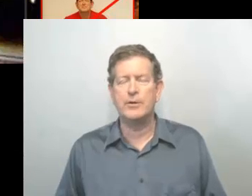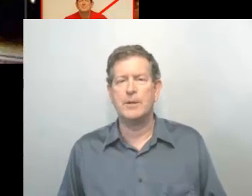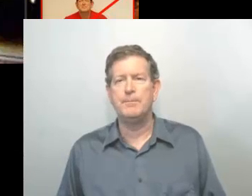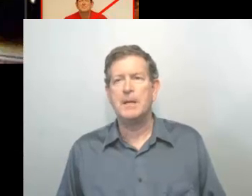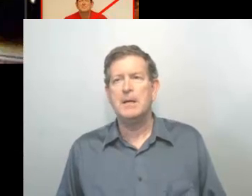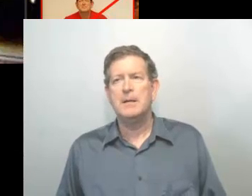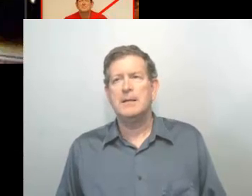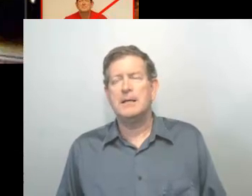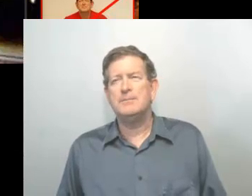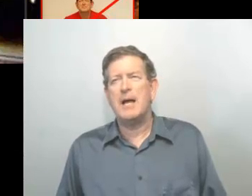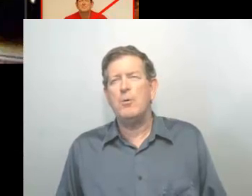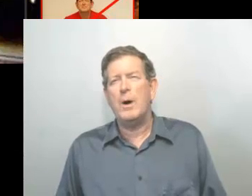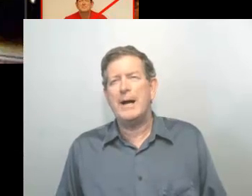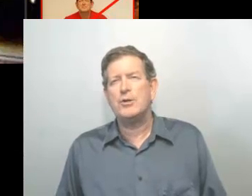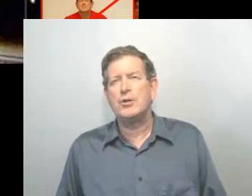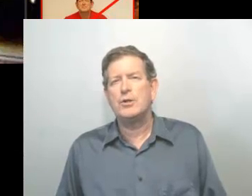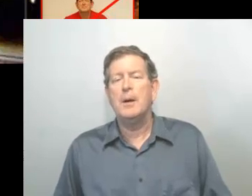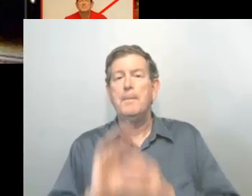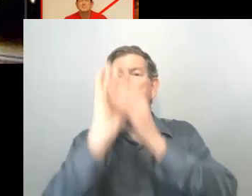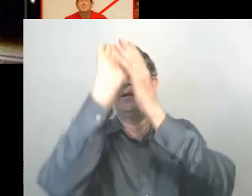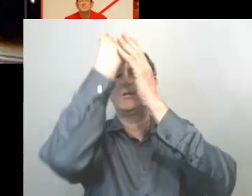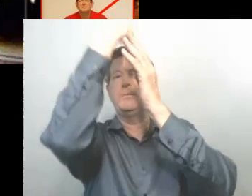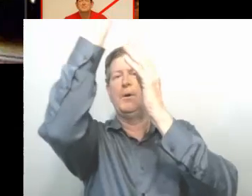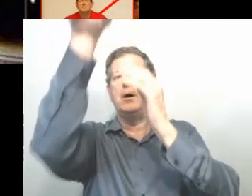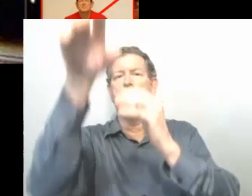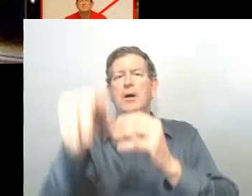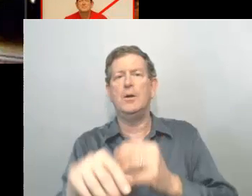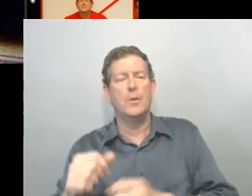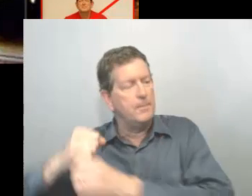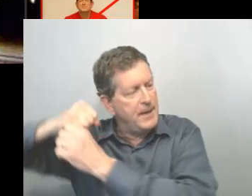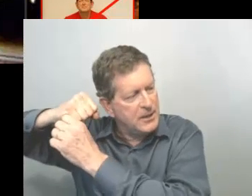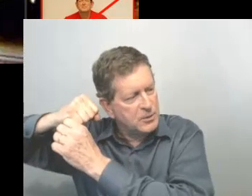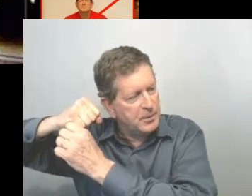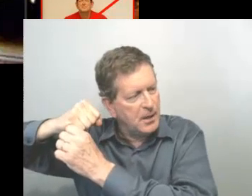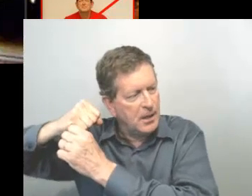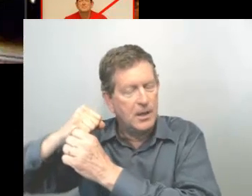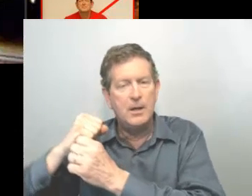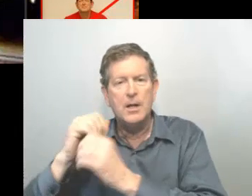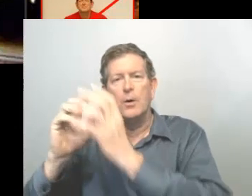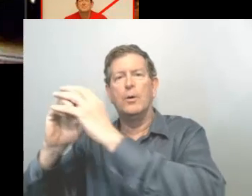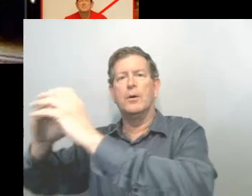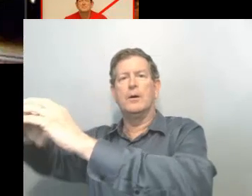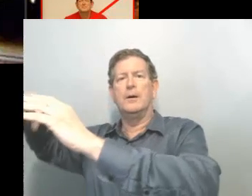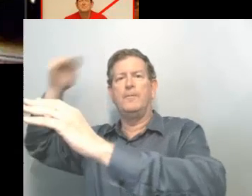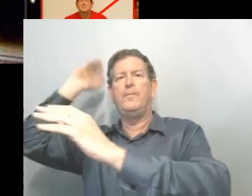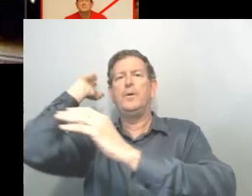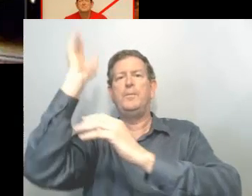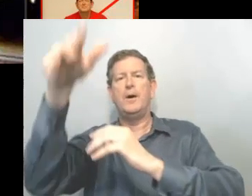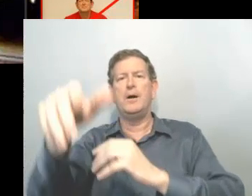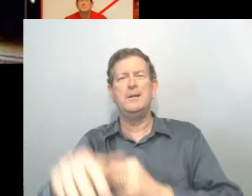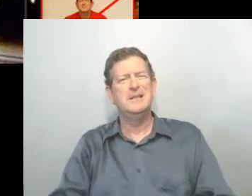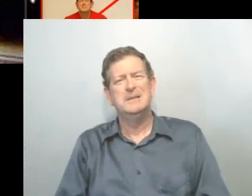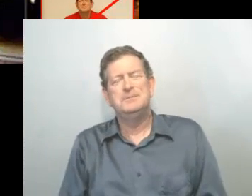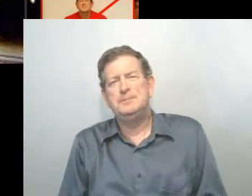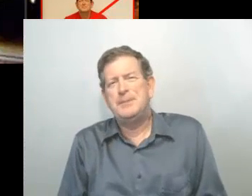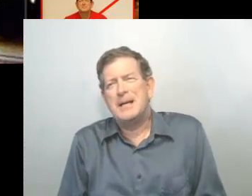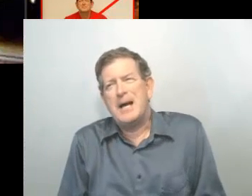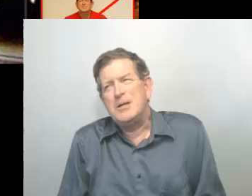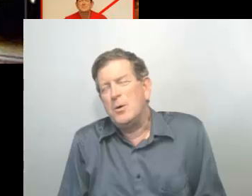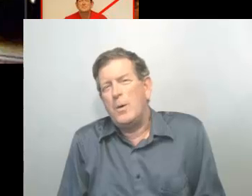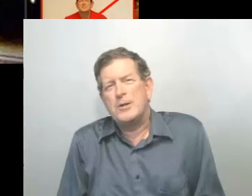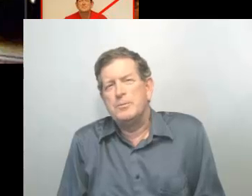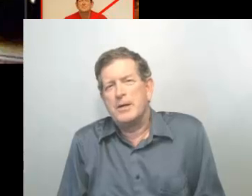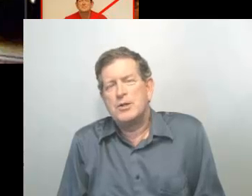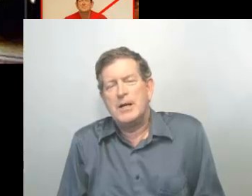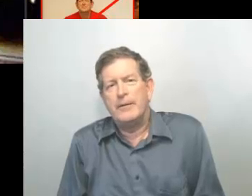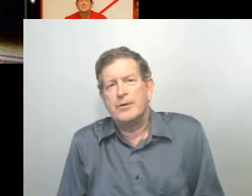little television. I watch basketball or baseball or football, but